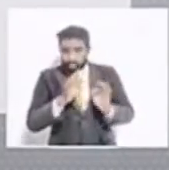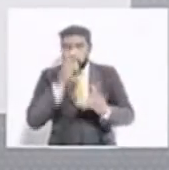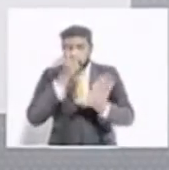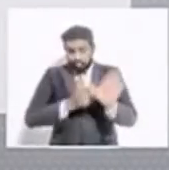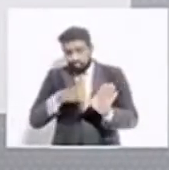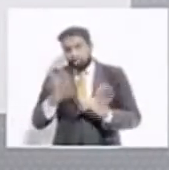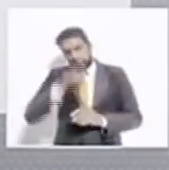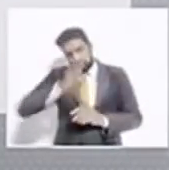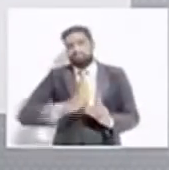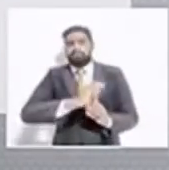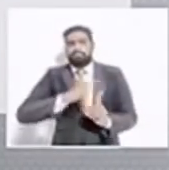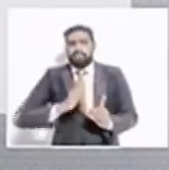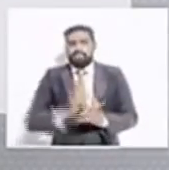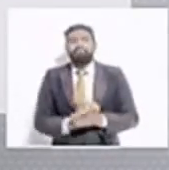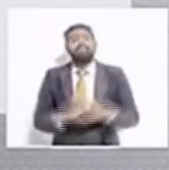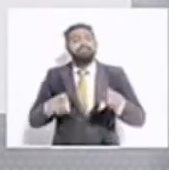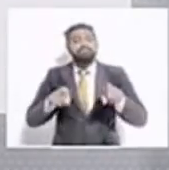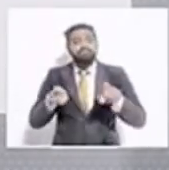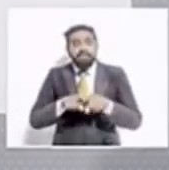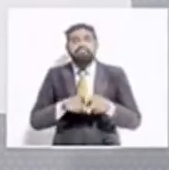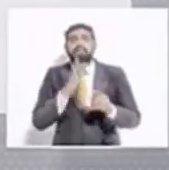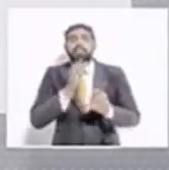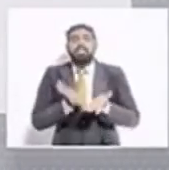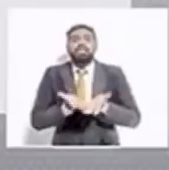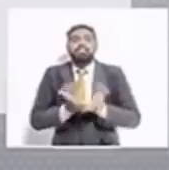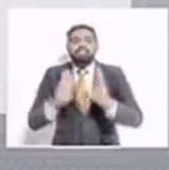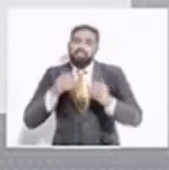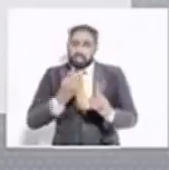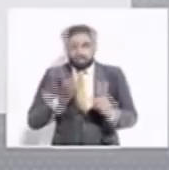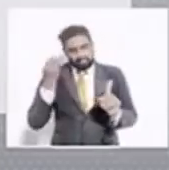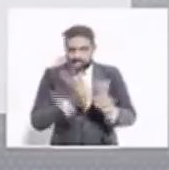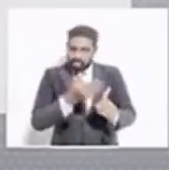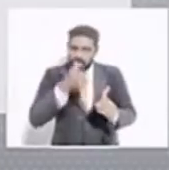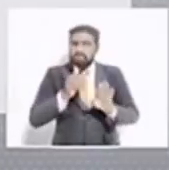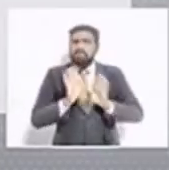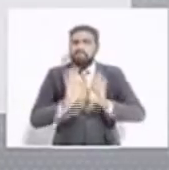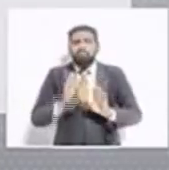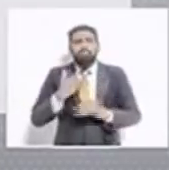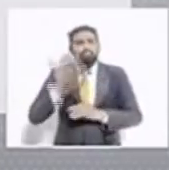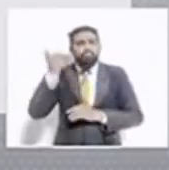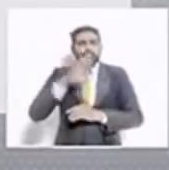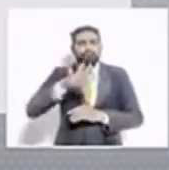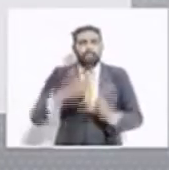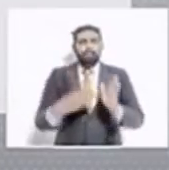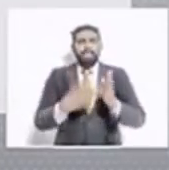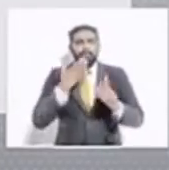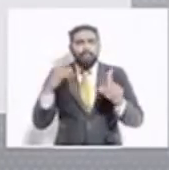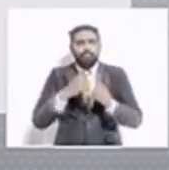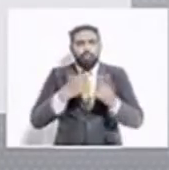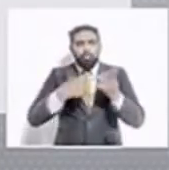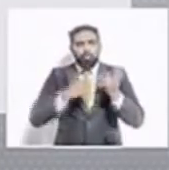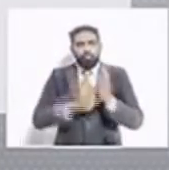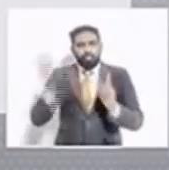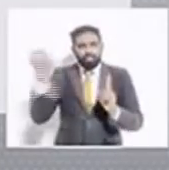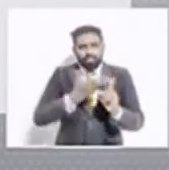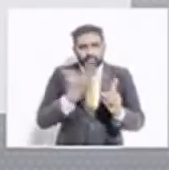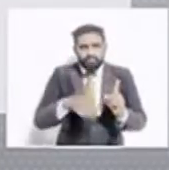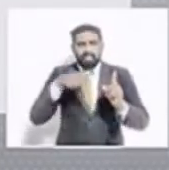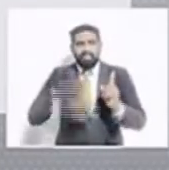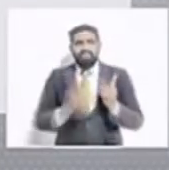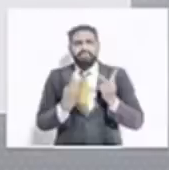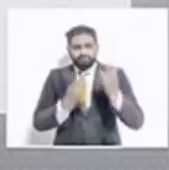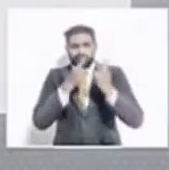backdrop where Sri Lanka had already been given a credit line of $500 million for the import of essential goods